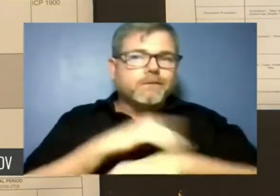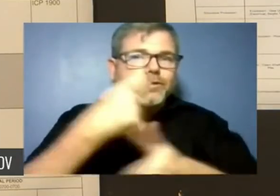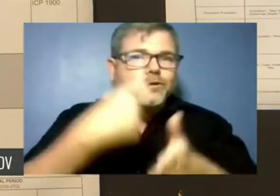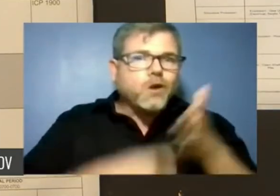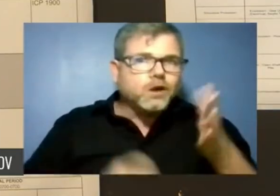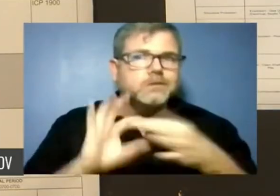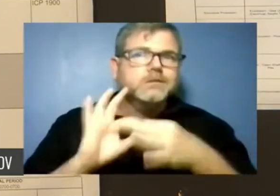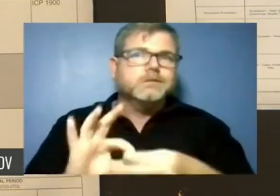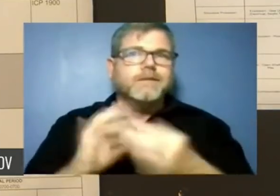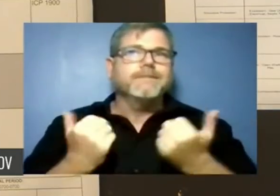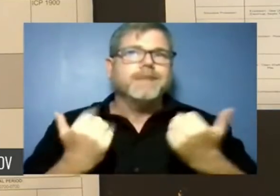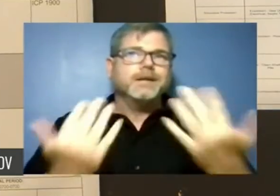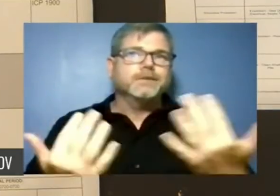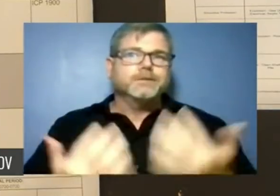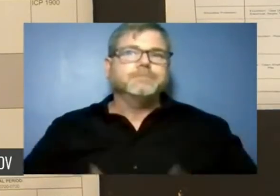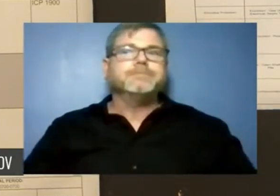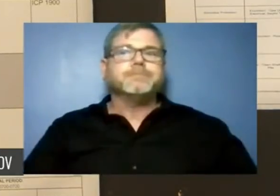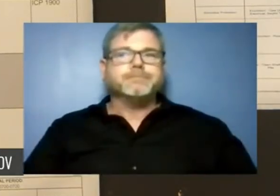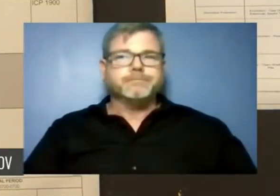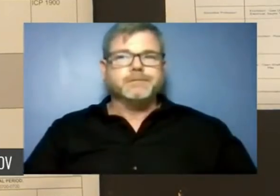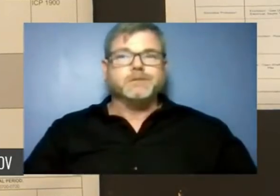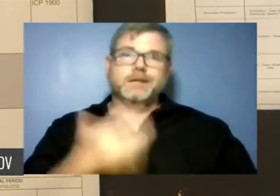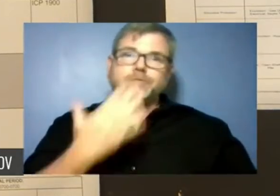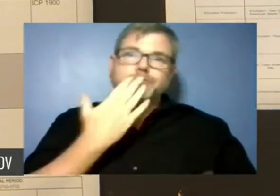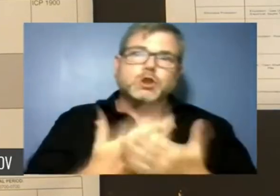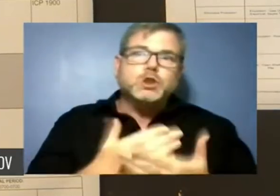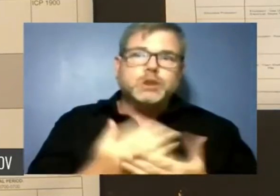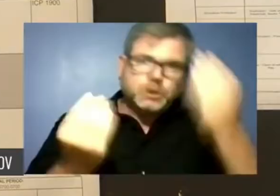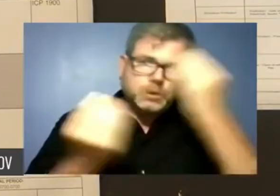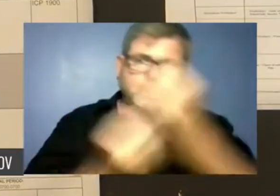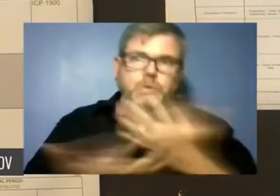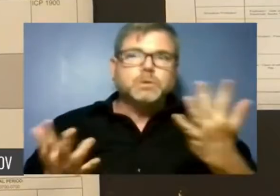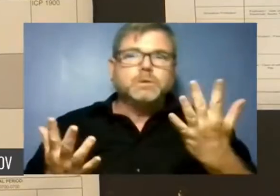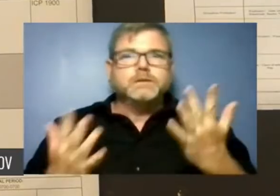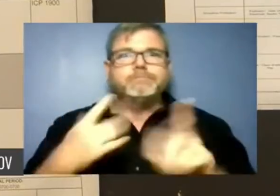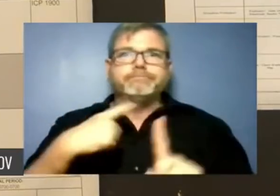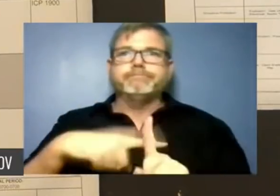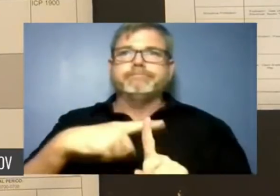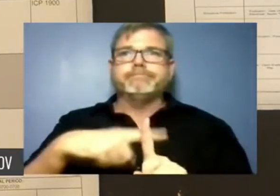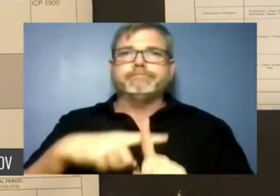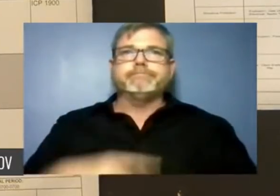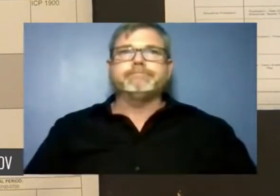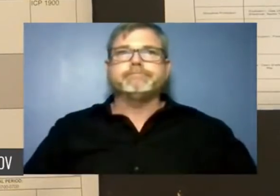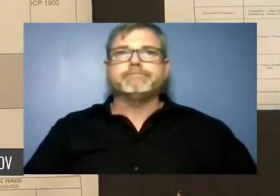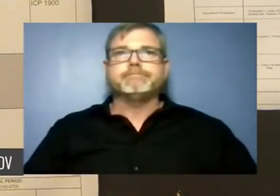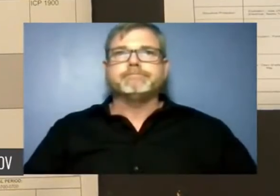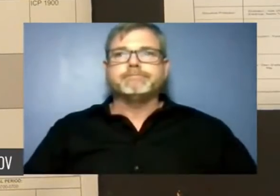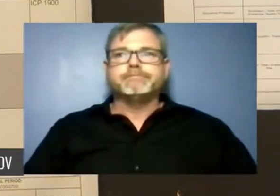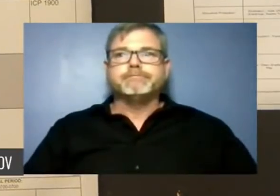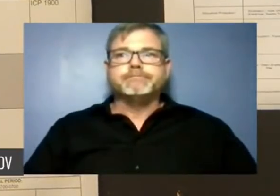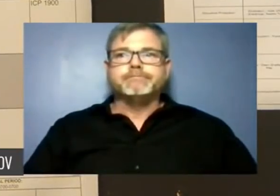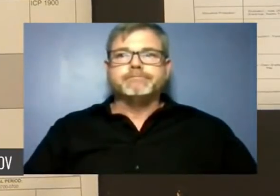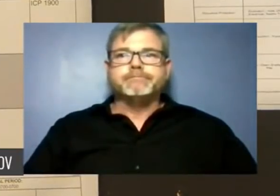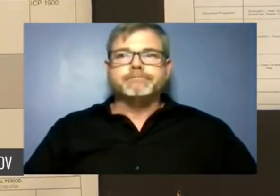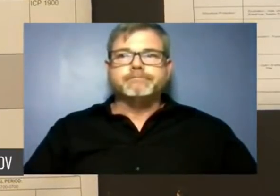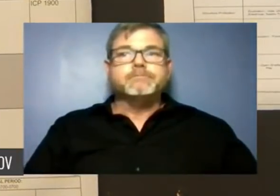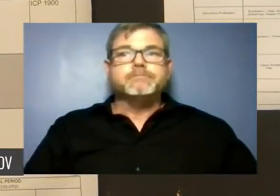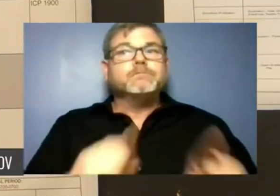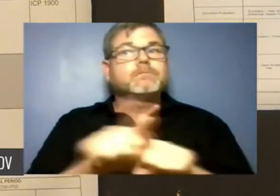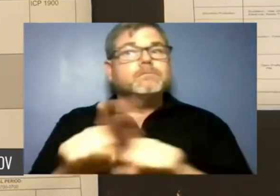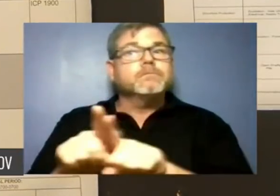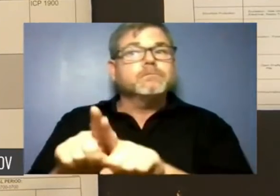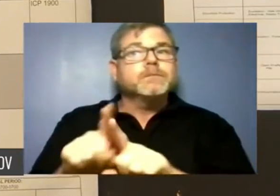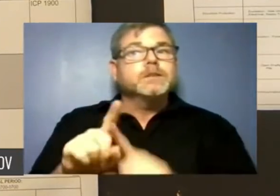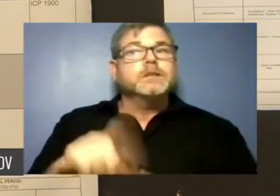a positive thing. Additionally, the state OES sent up 4 folks yesterday that went around the town